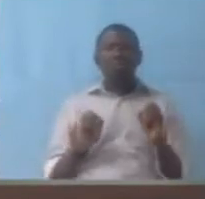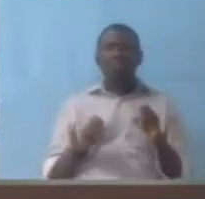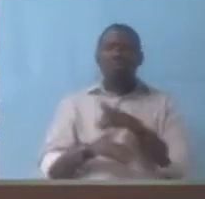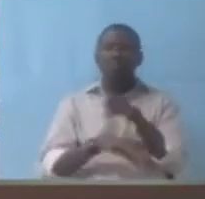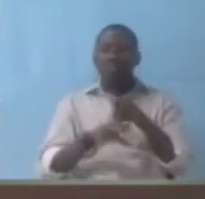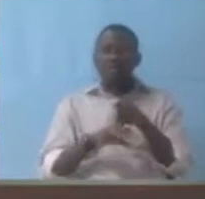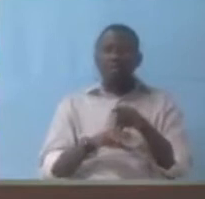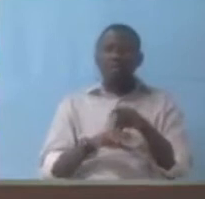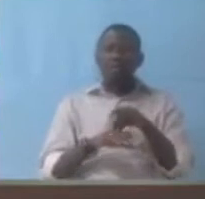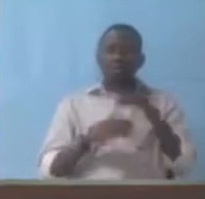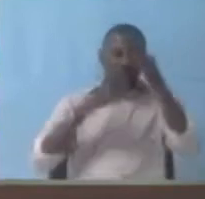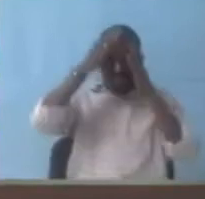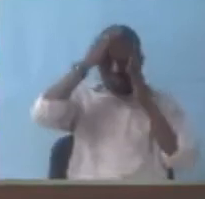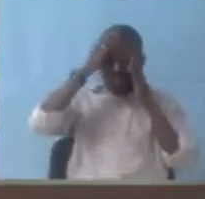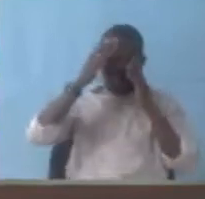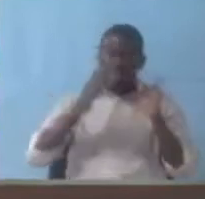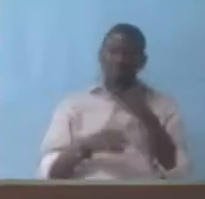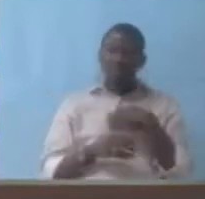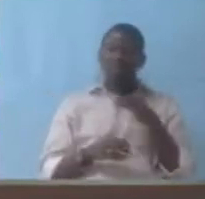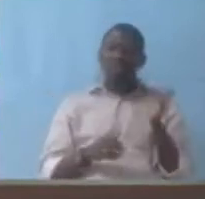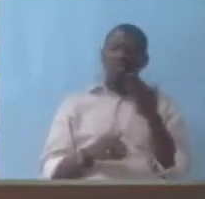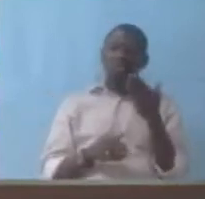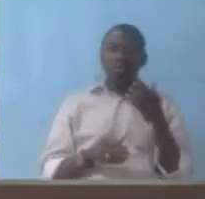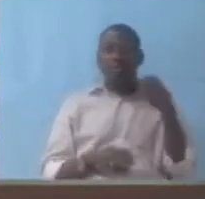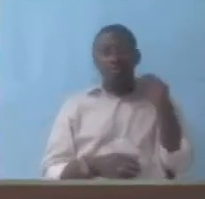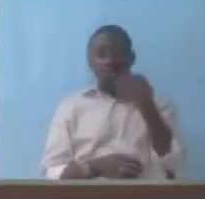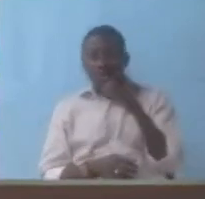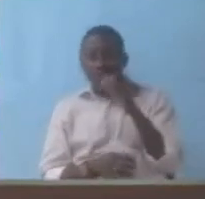knock on your door and throw you in prison. Other